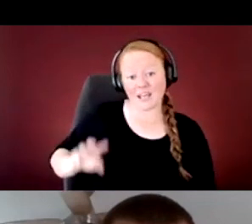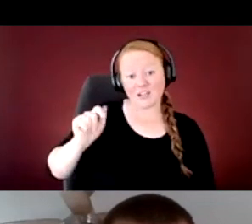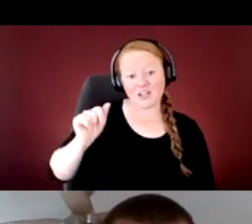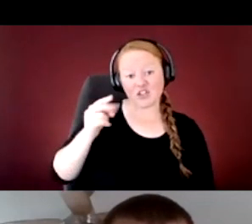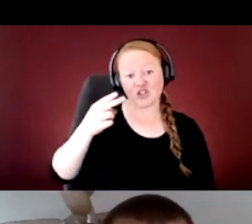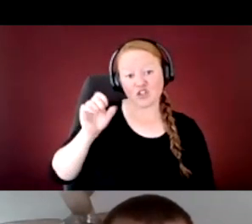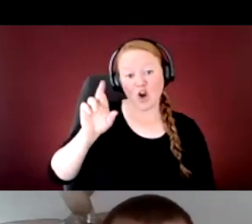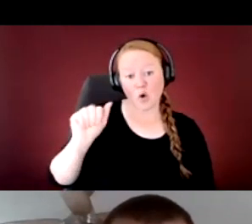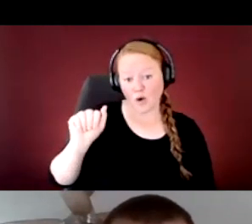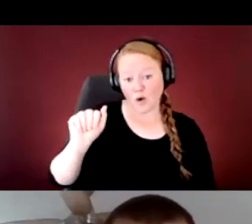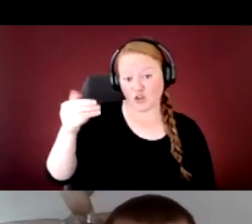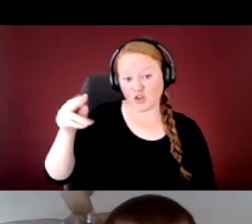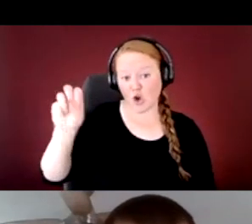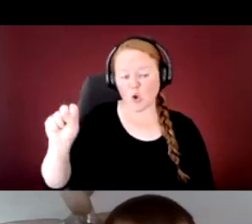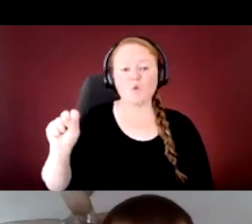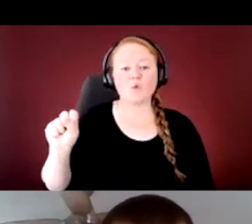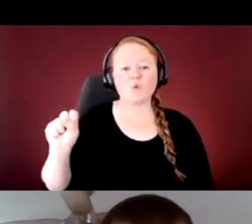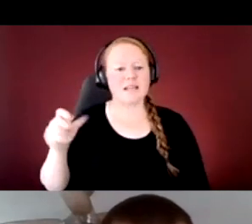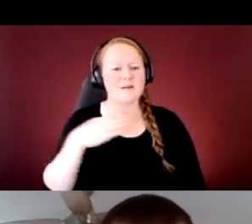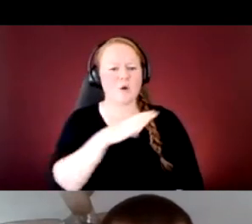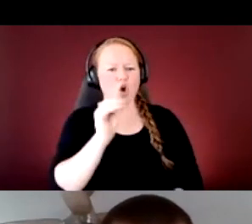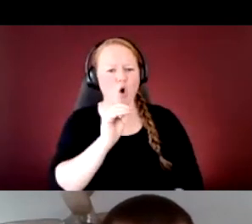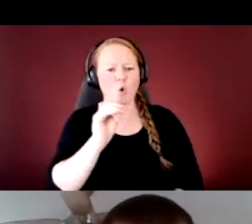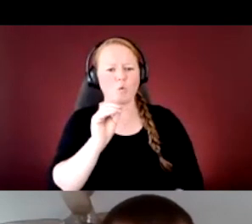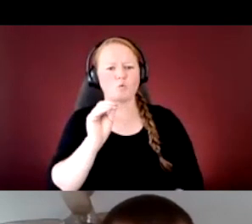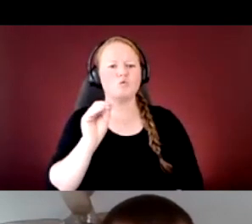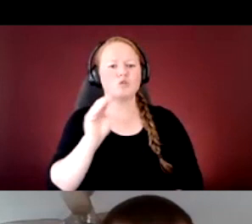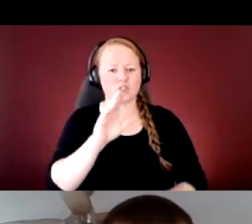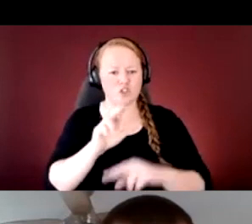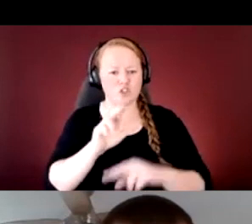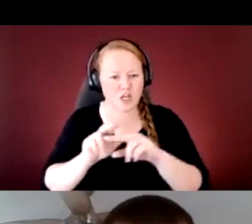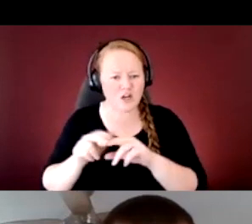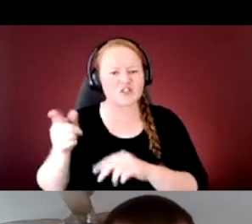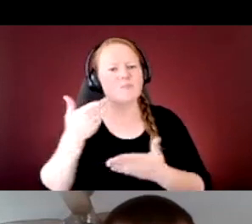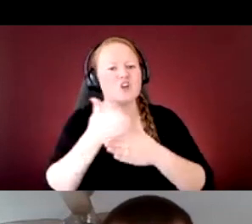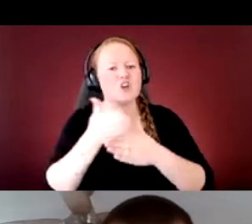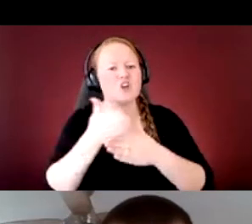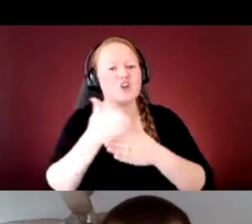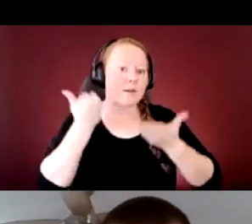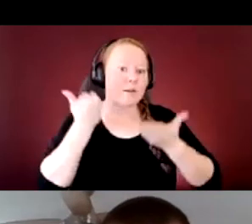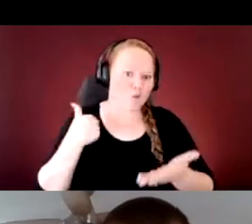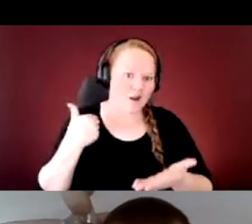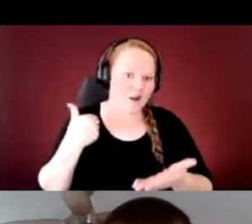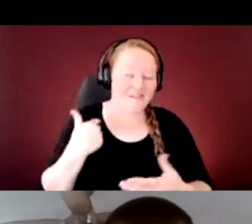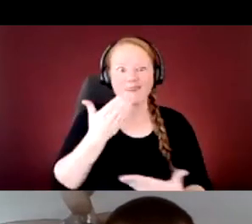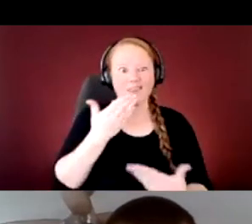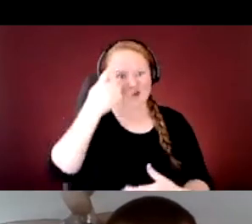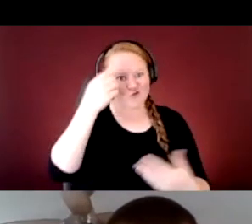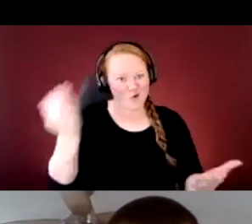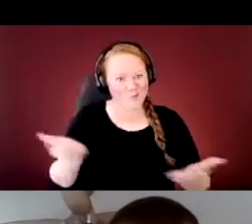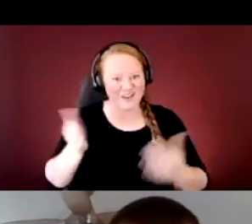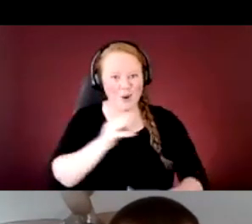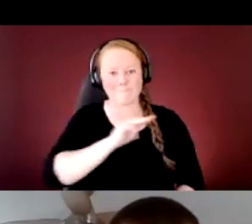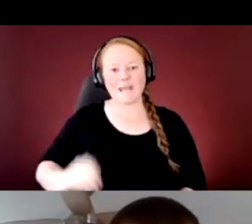the co-chairs sharing some information about some recommendations that we have. So thank you for being here, and Mayor Jones, we'll turn it